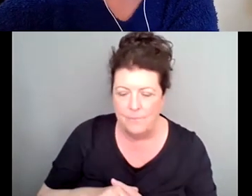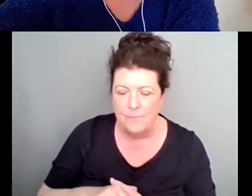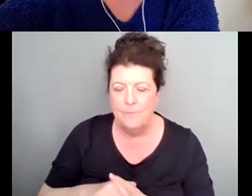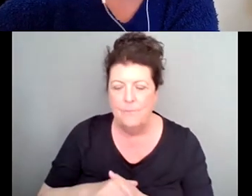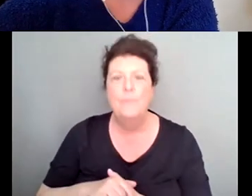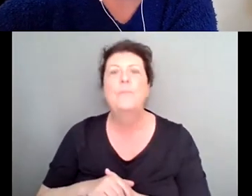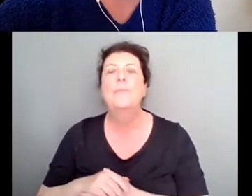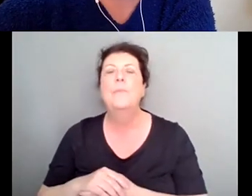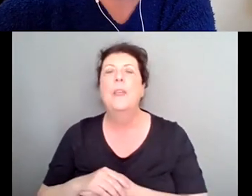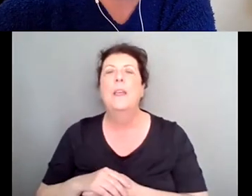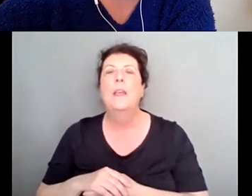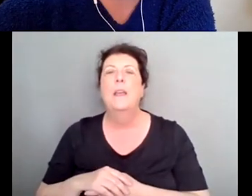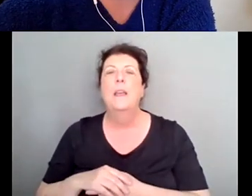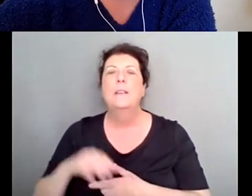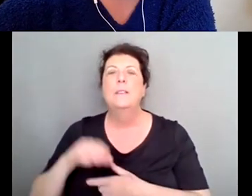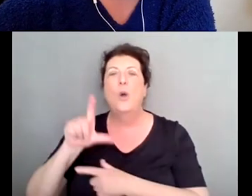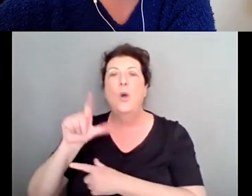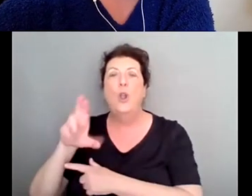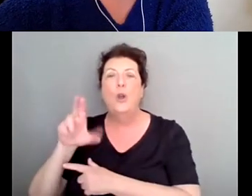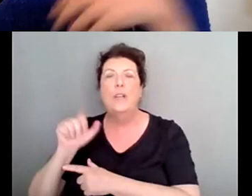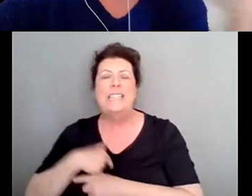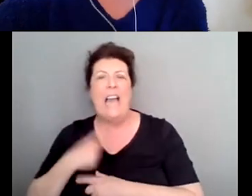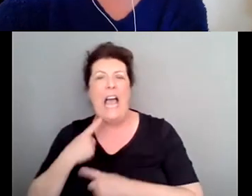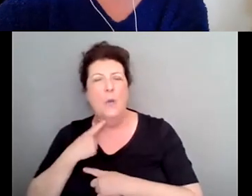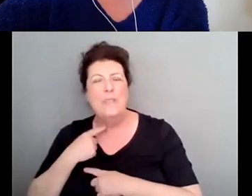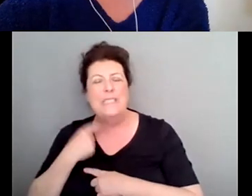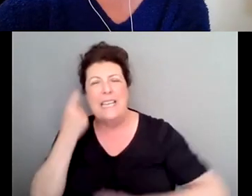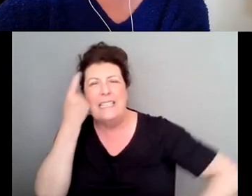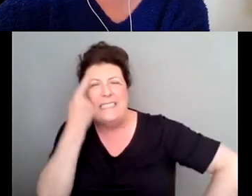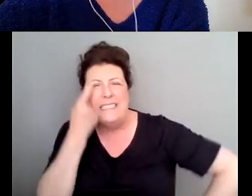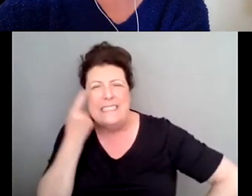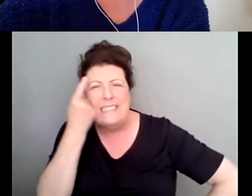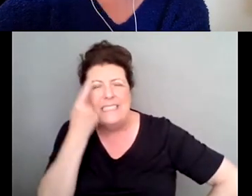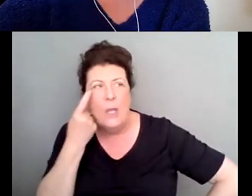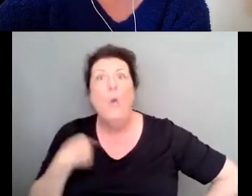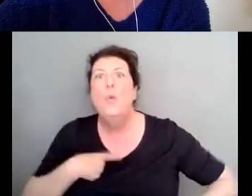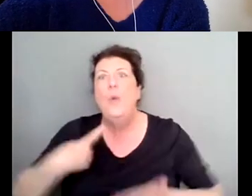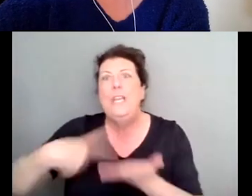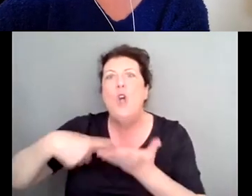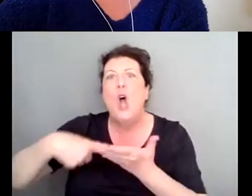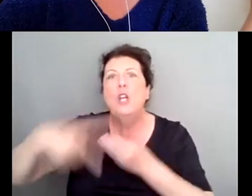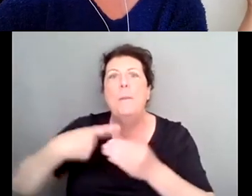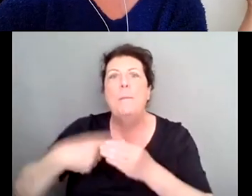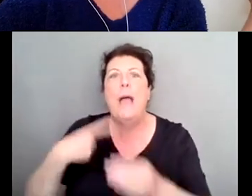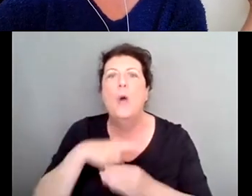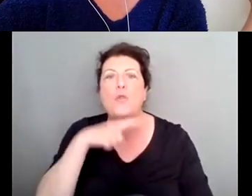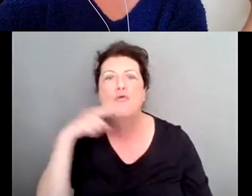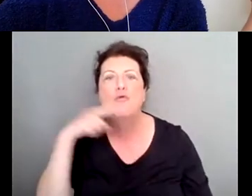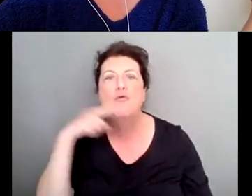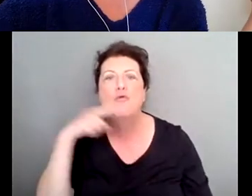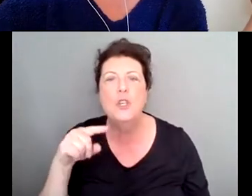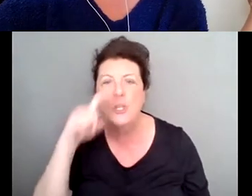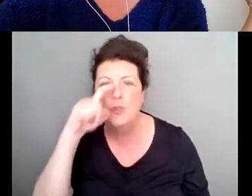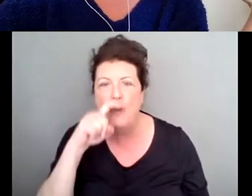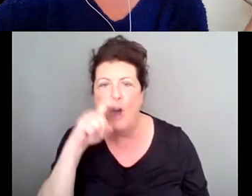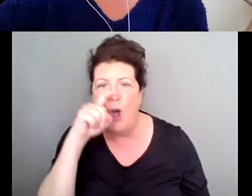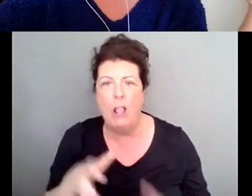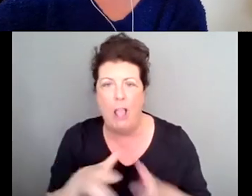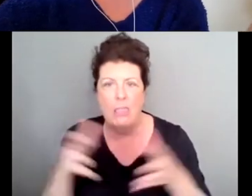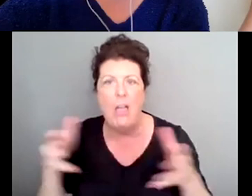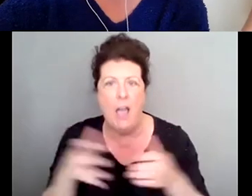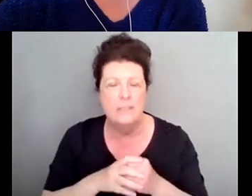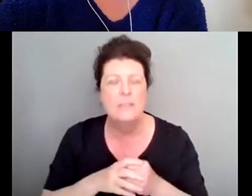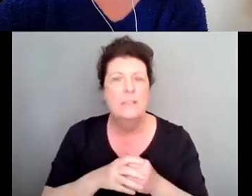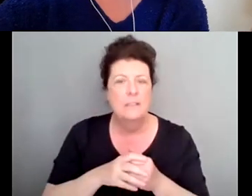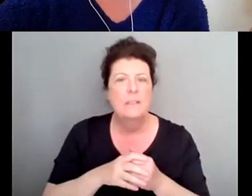racking the brain for like, what was one that I, we talked about Russian Doll a lot. Um, and I think we, I think